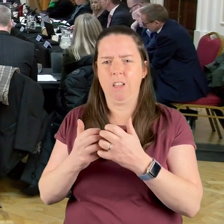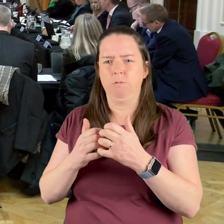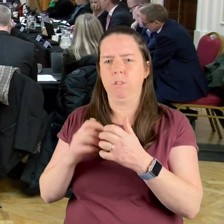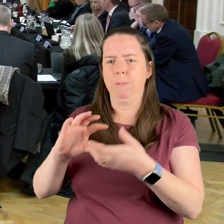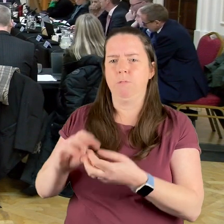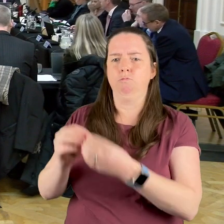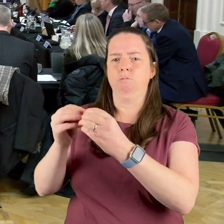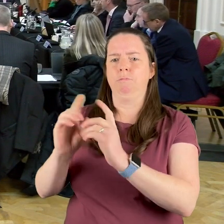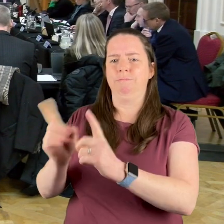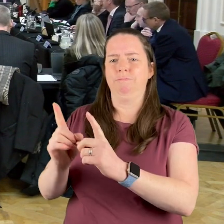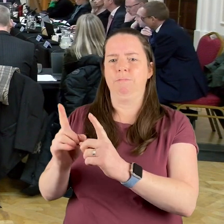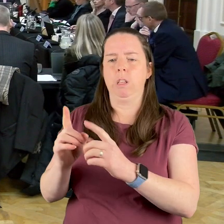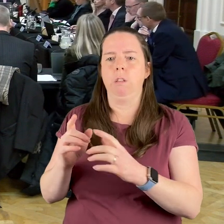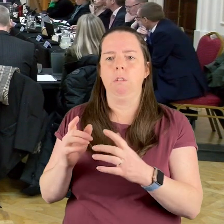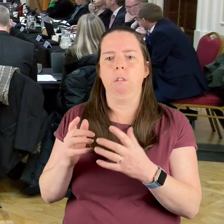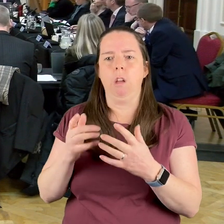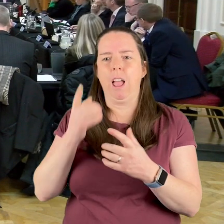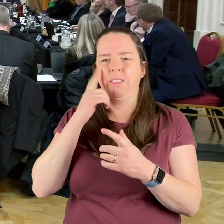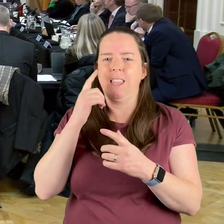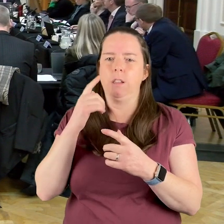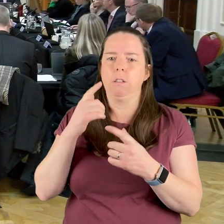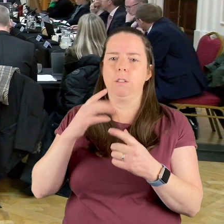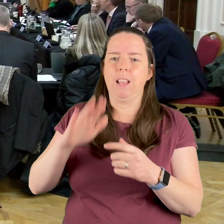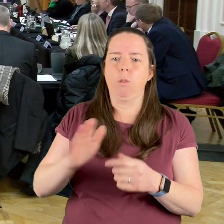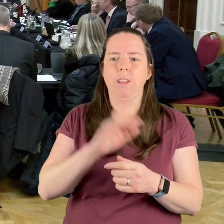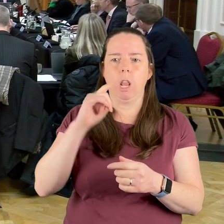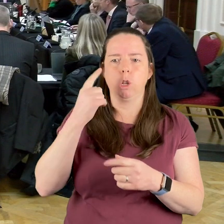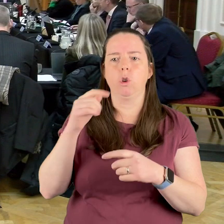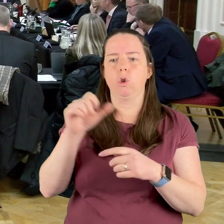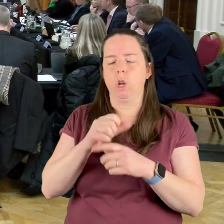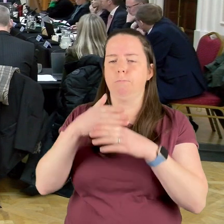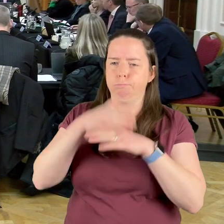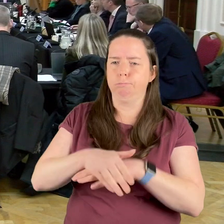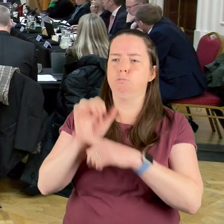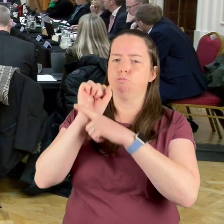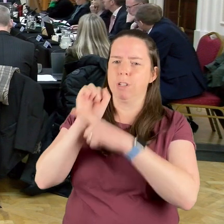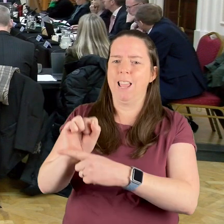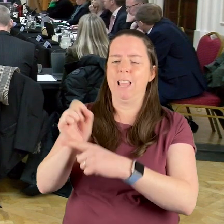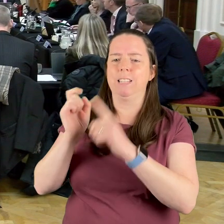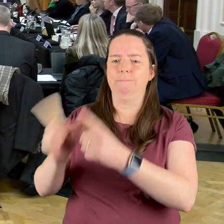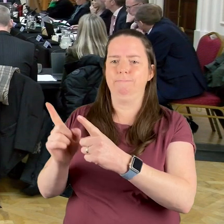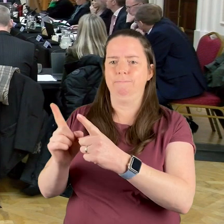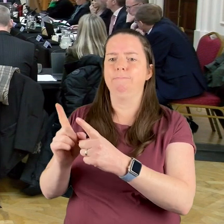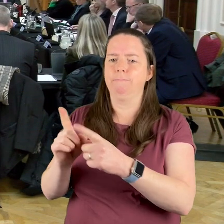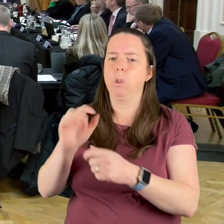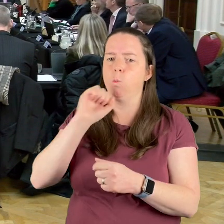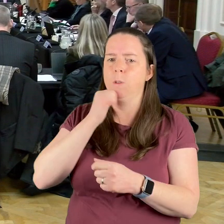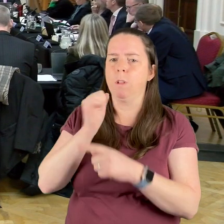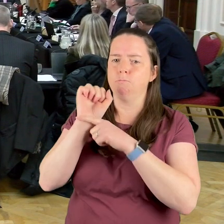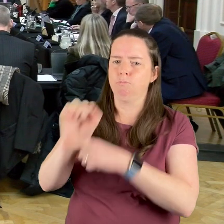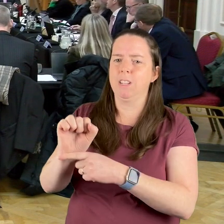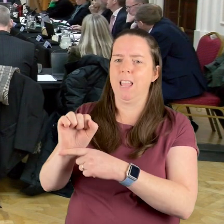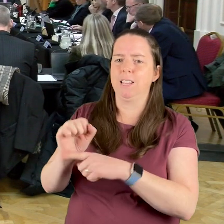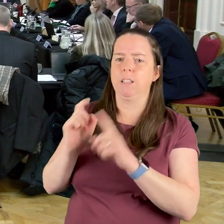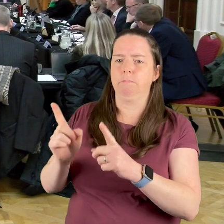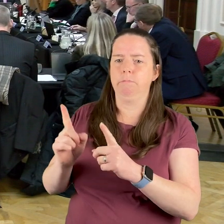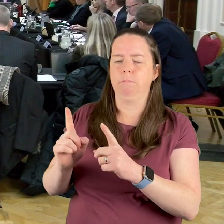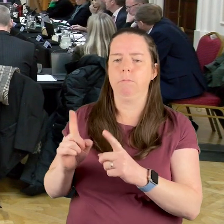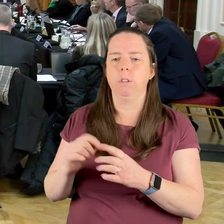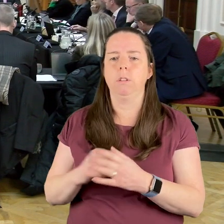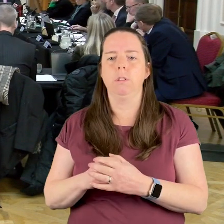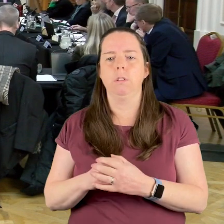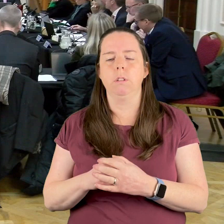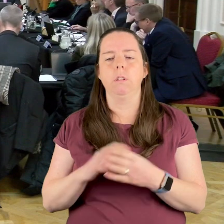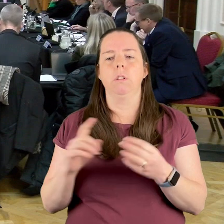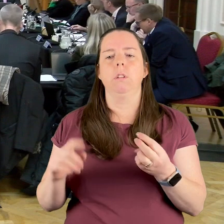way that we have constructed it. And that's something that I think in South West London we should work hard to protect.